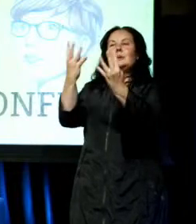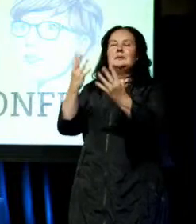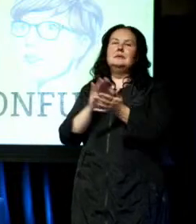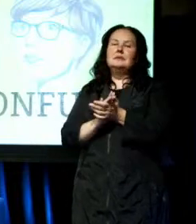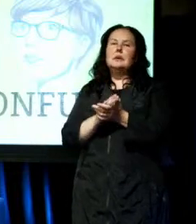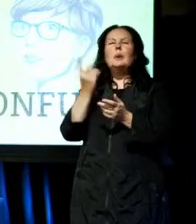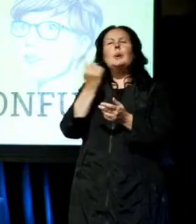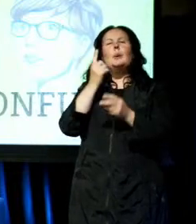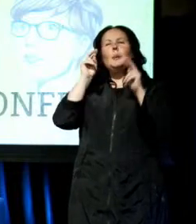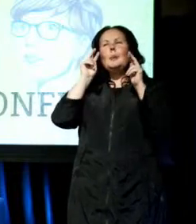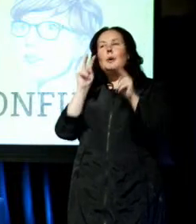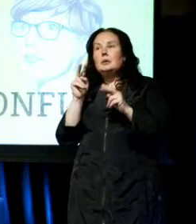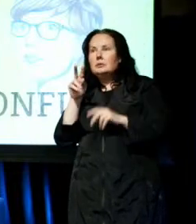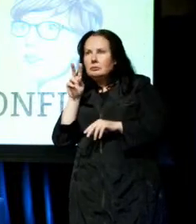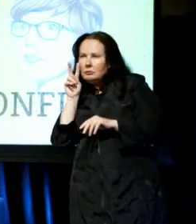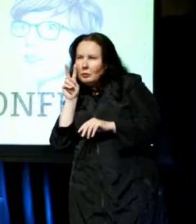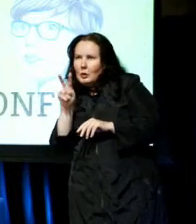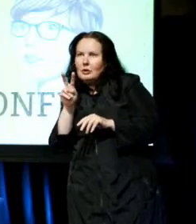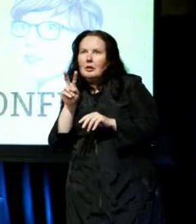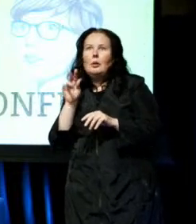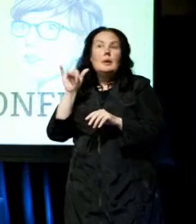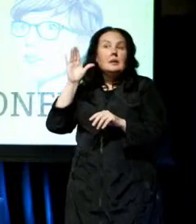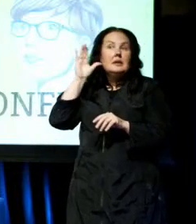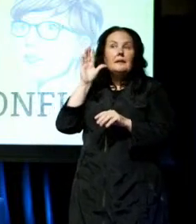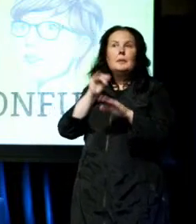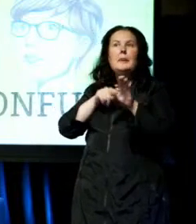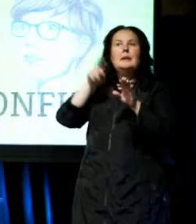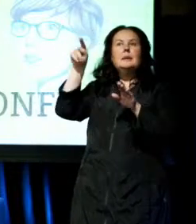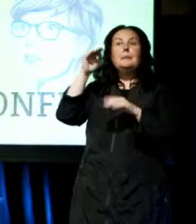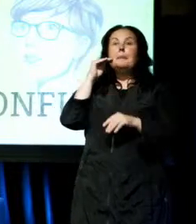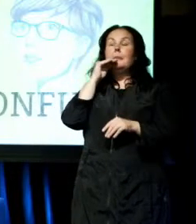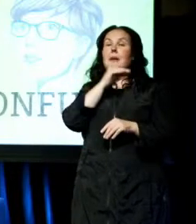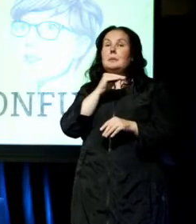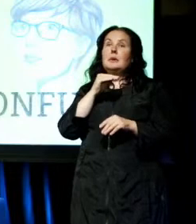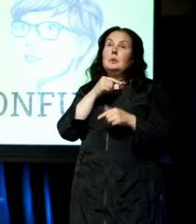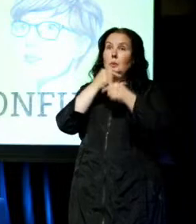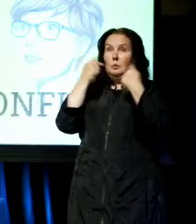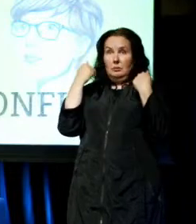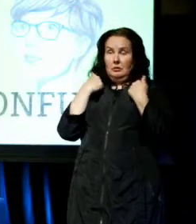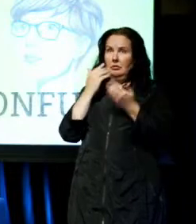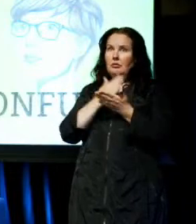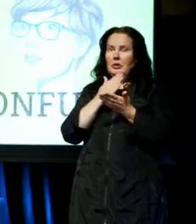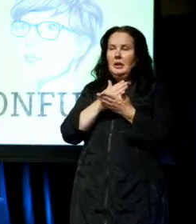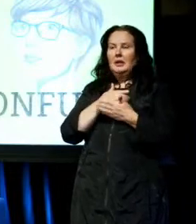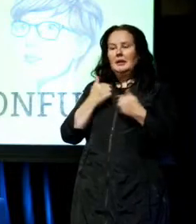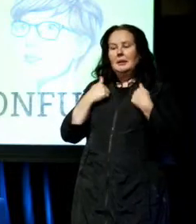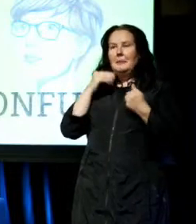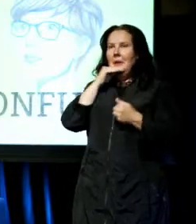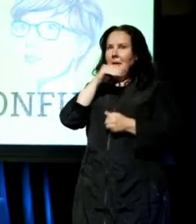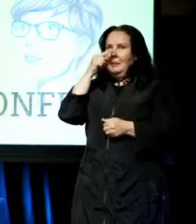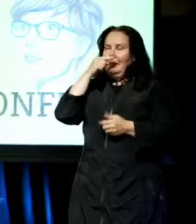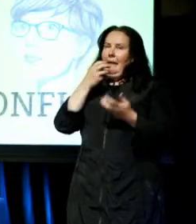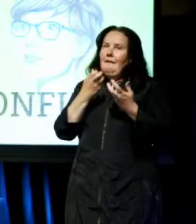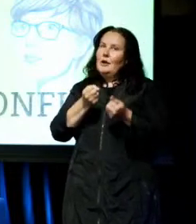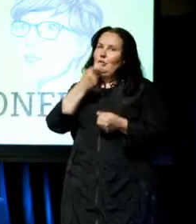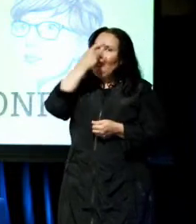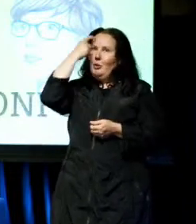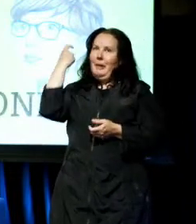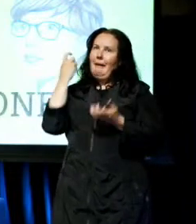For anyone who's watching or listening from outside Melbourne, we're all quite traumatized, and it's very